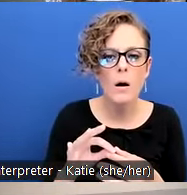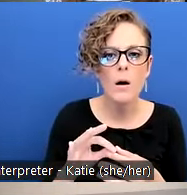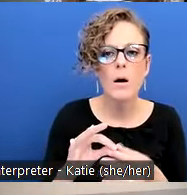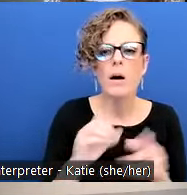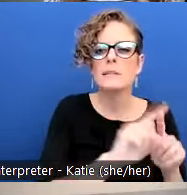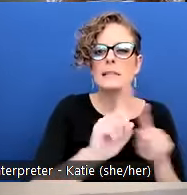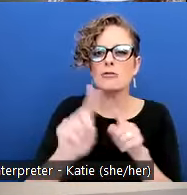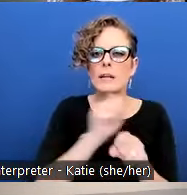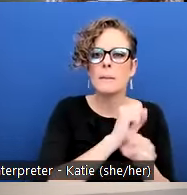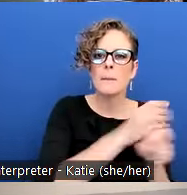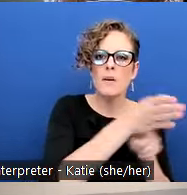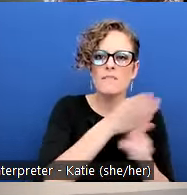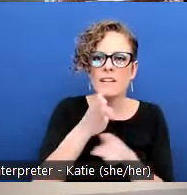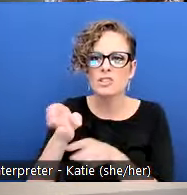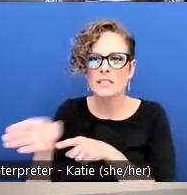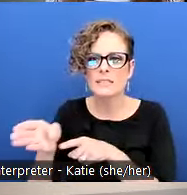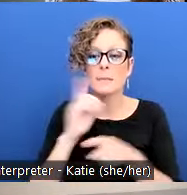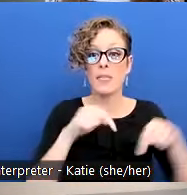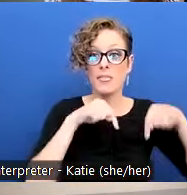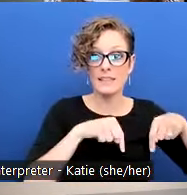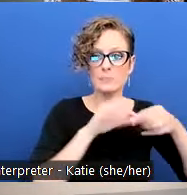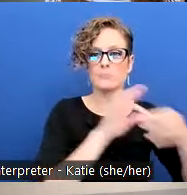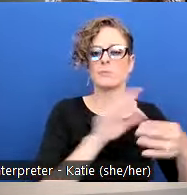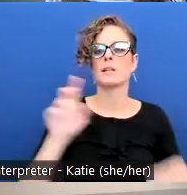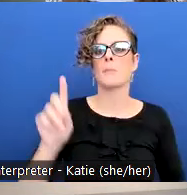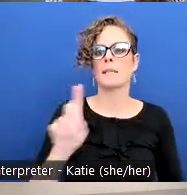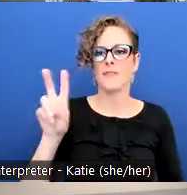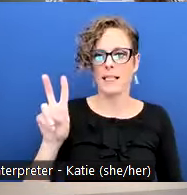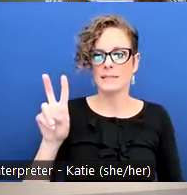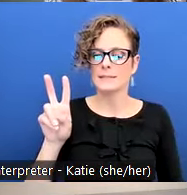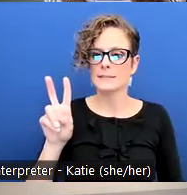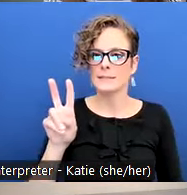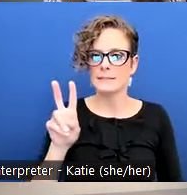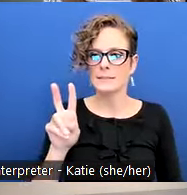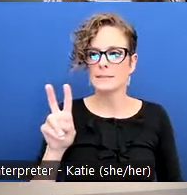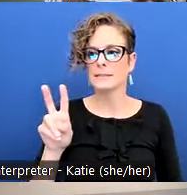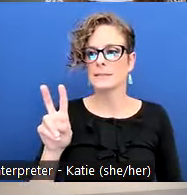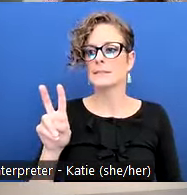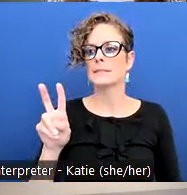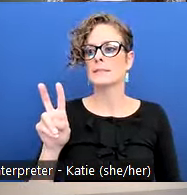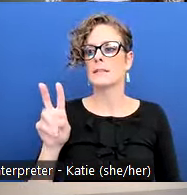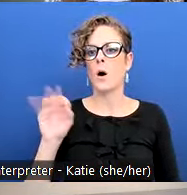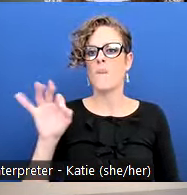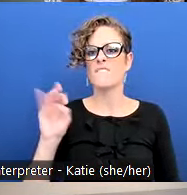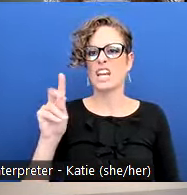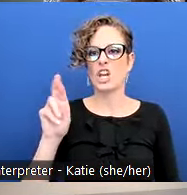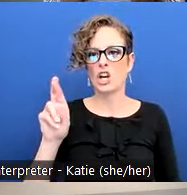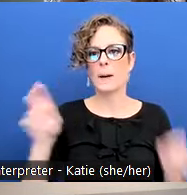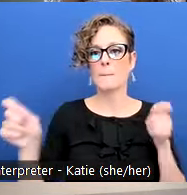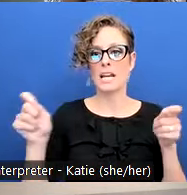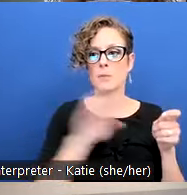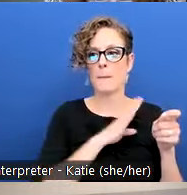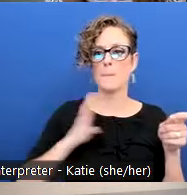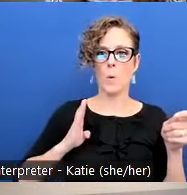professions like that. But this one was related to the Domestic Violence Offender Management Board, which oversees offender treatment providers in Colorado.